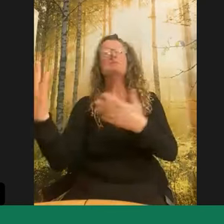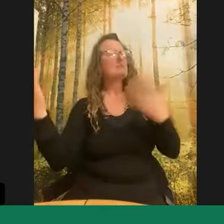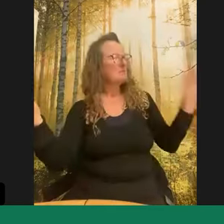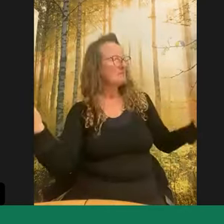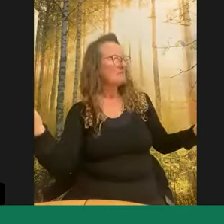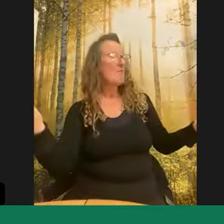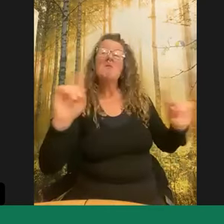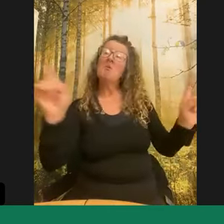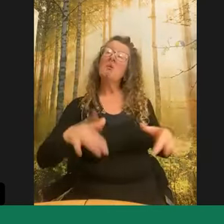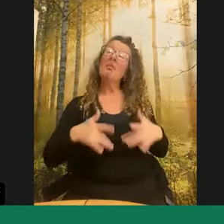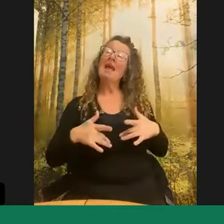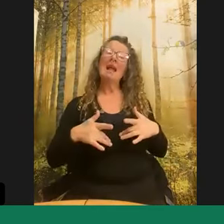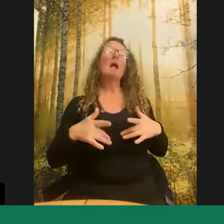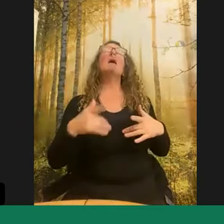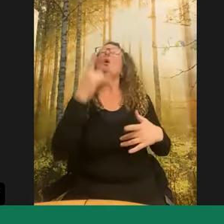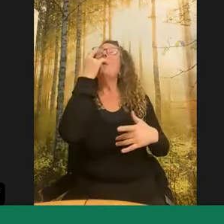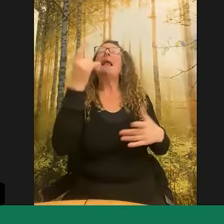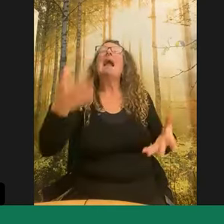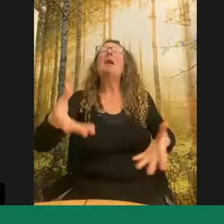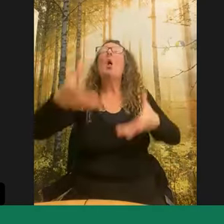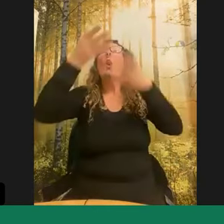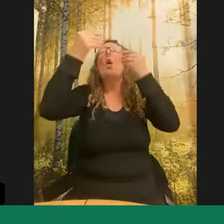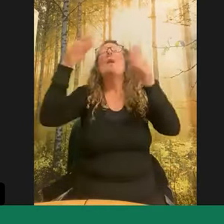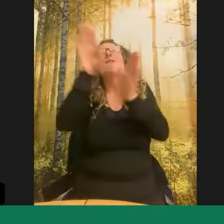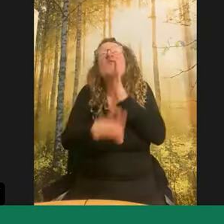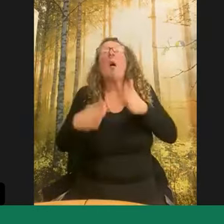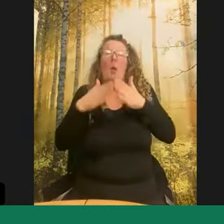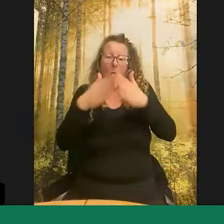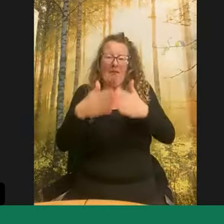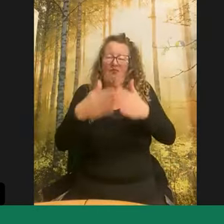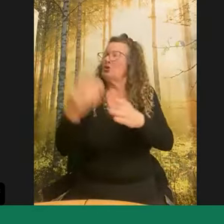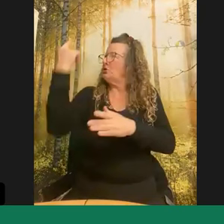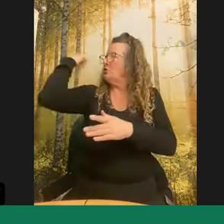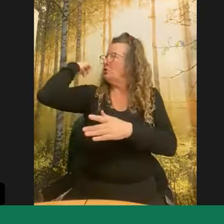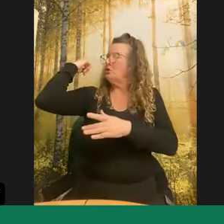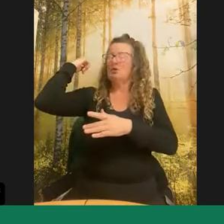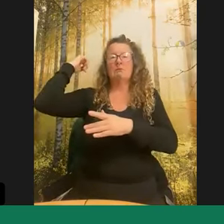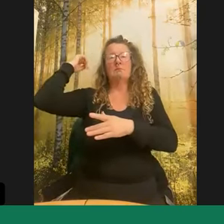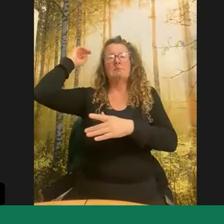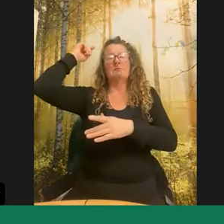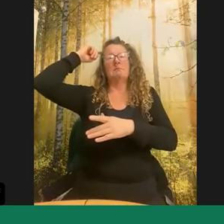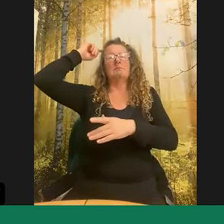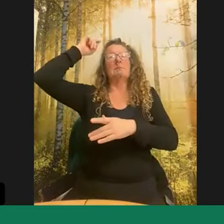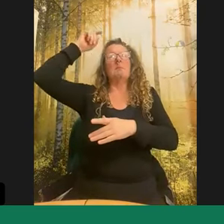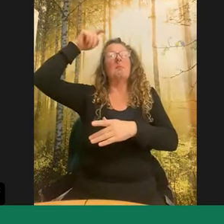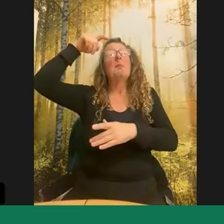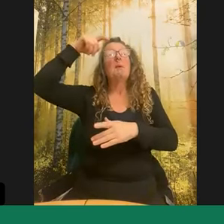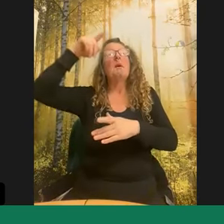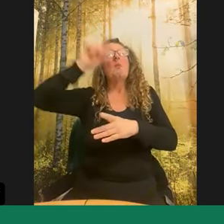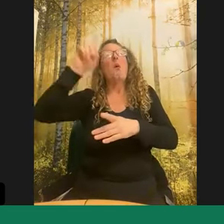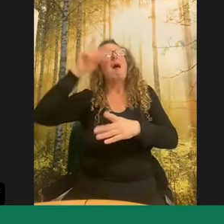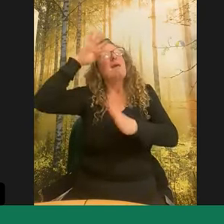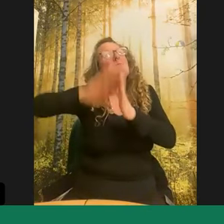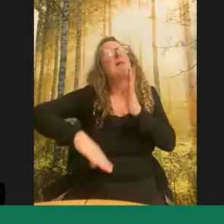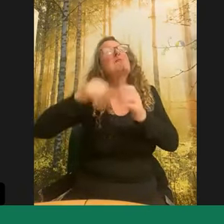you think we can learn from the Windrush generation, or what should we take away from this experience that our foreparents and